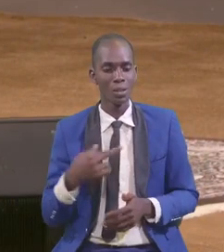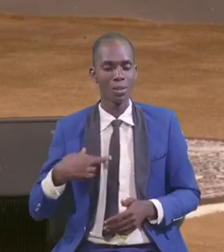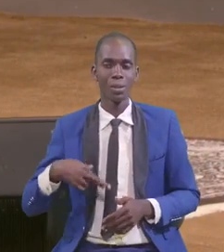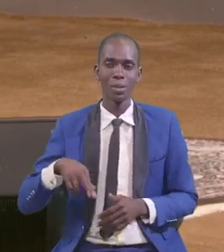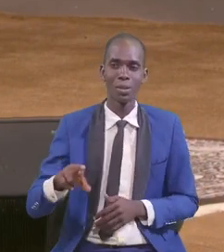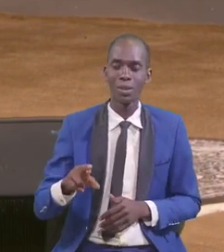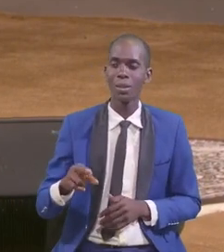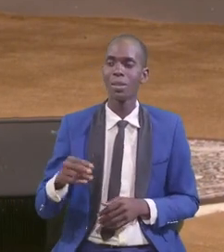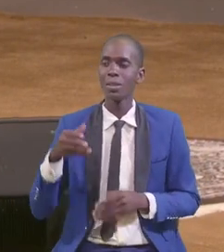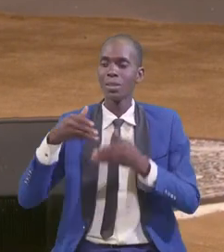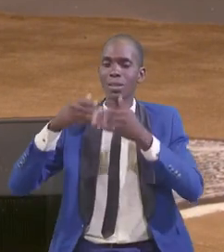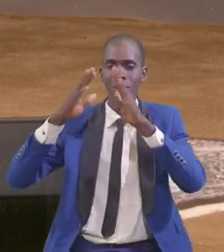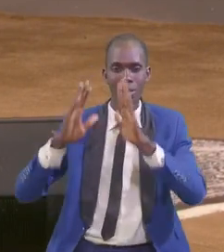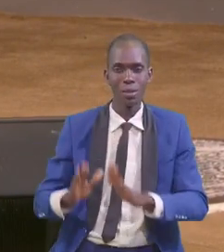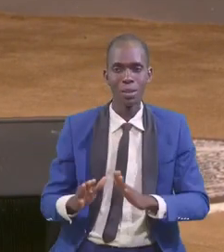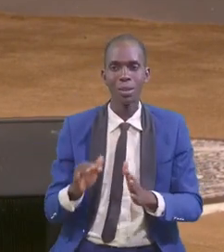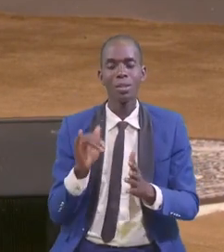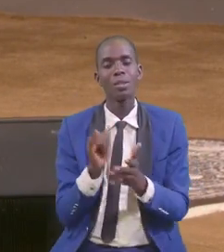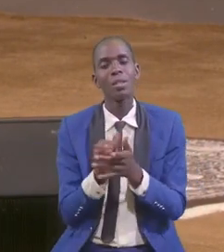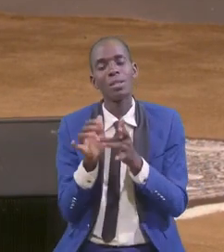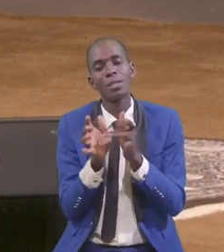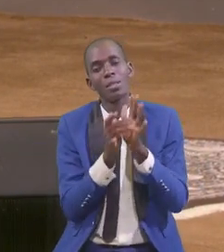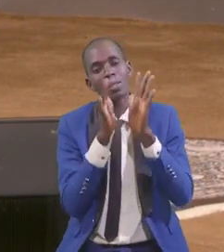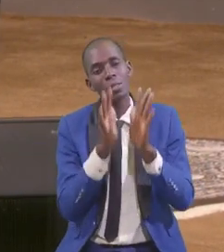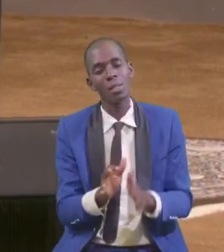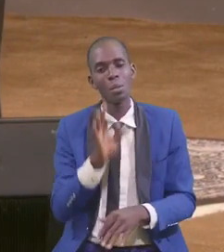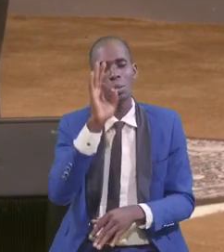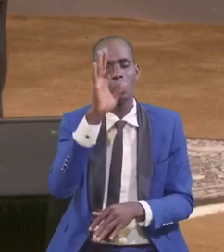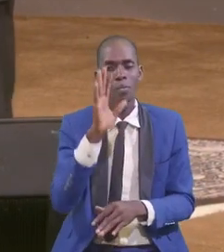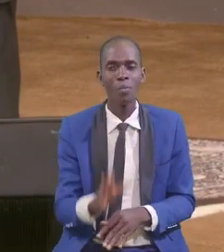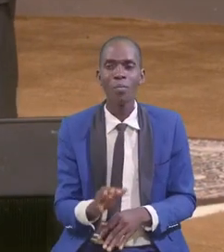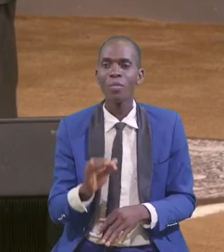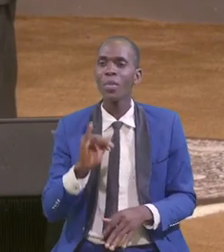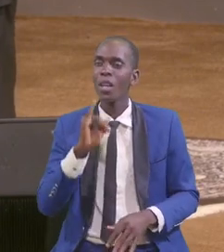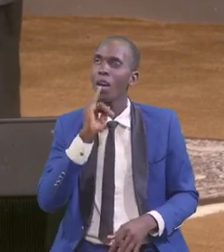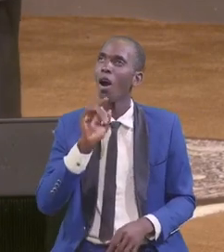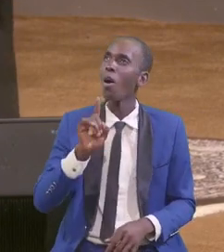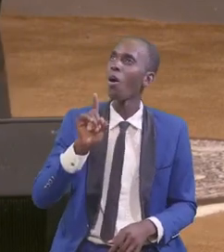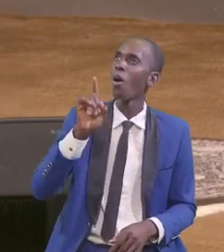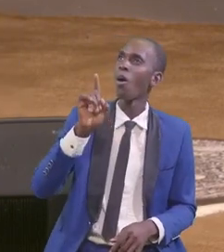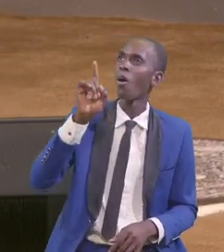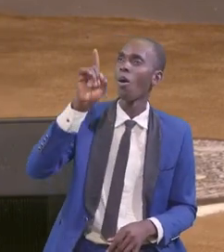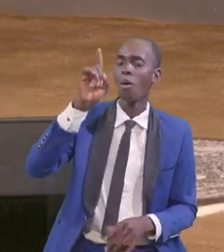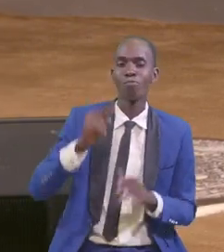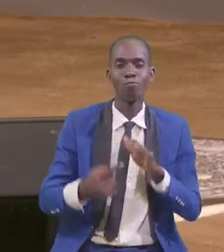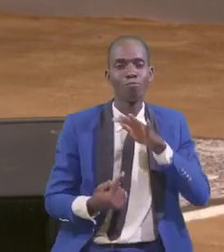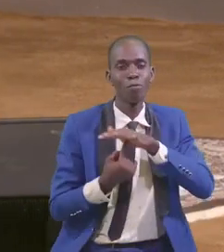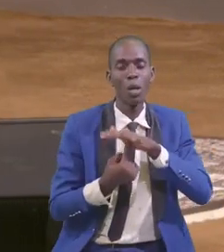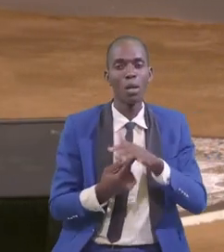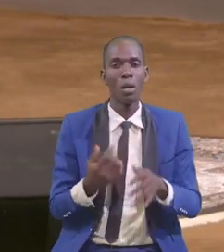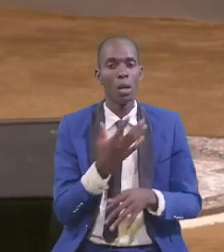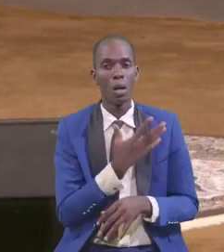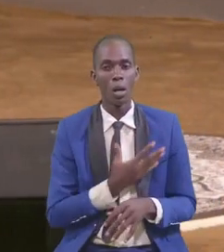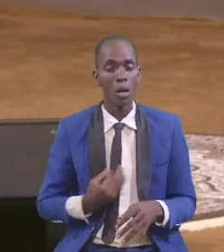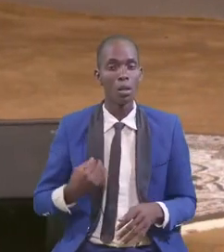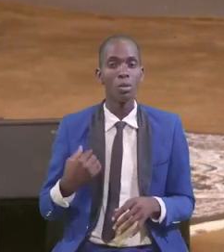religious clergy, that Christian preacher is up there. And would you know how